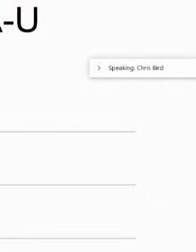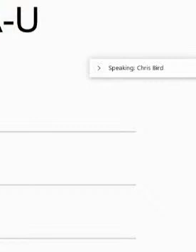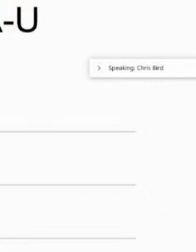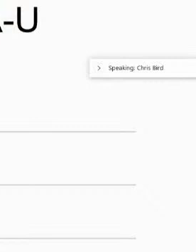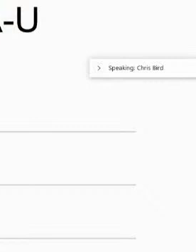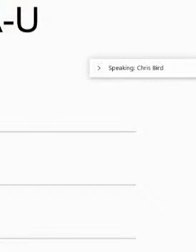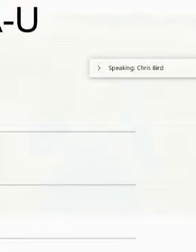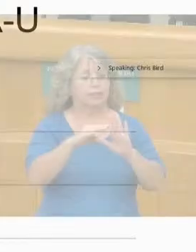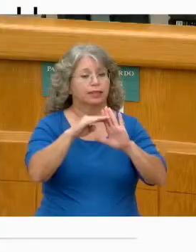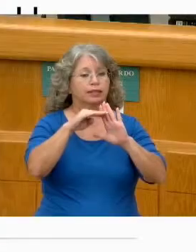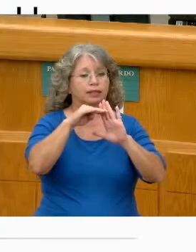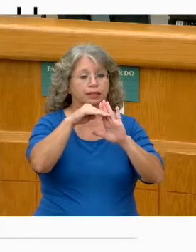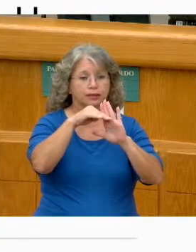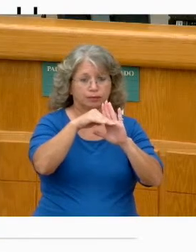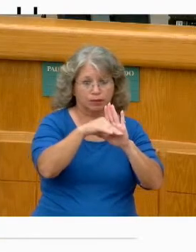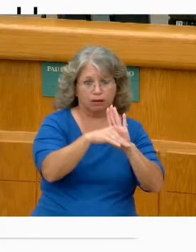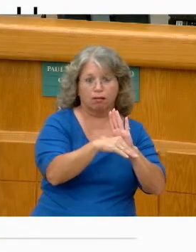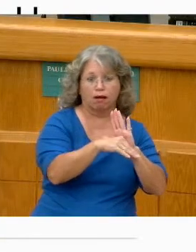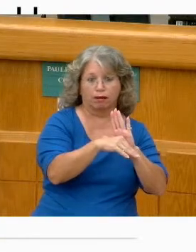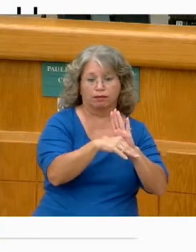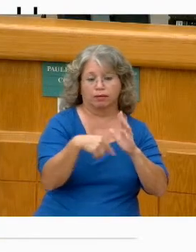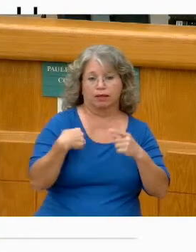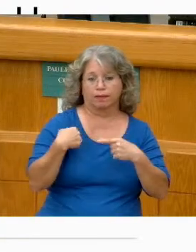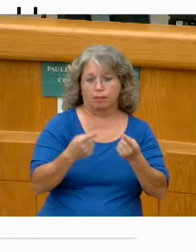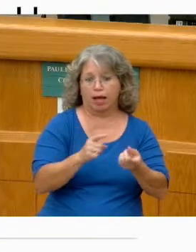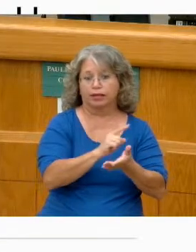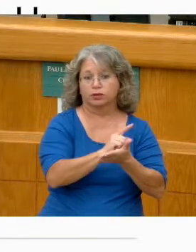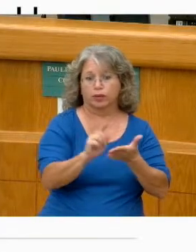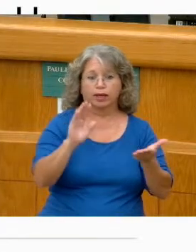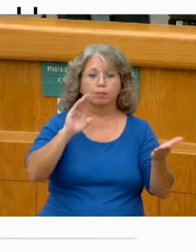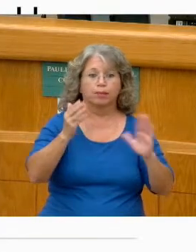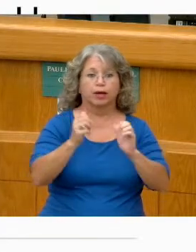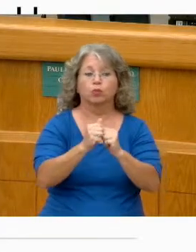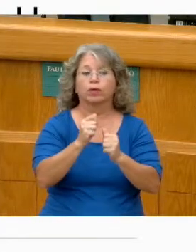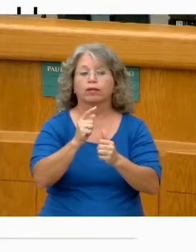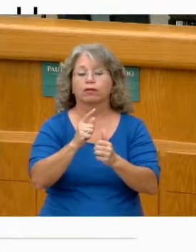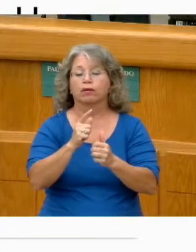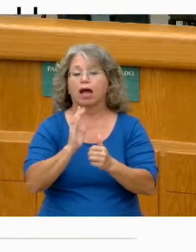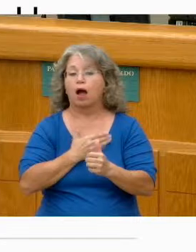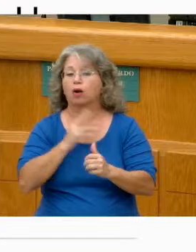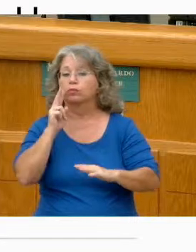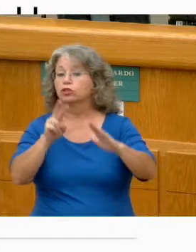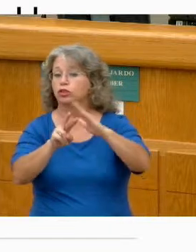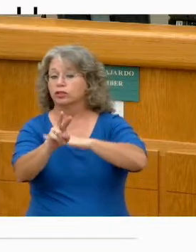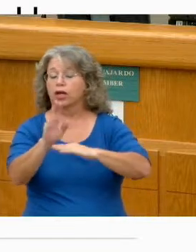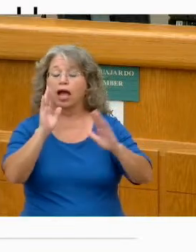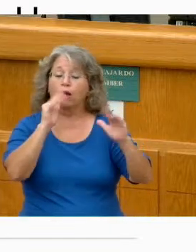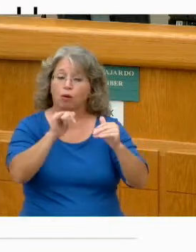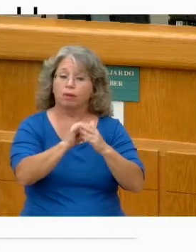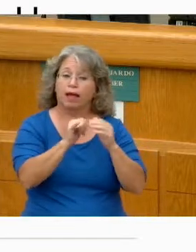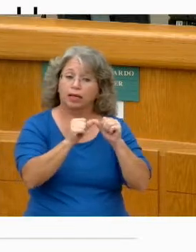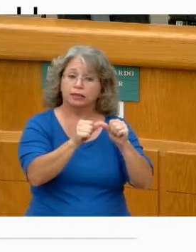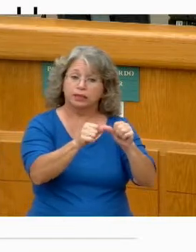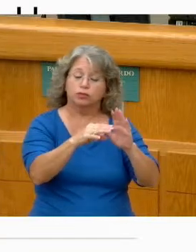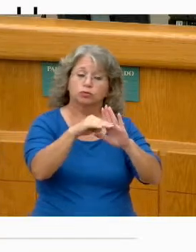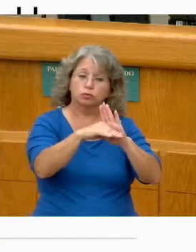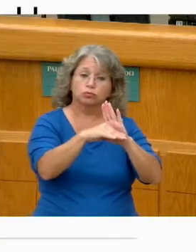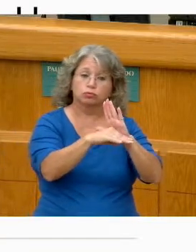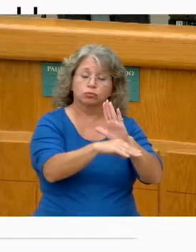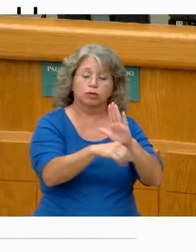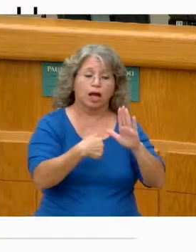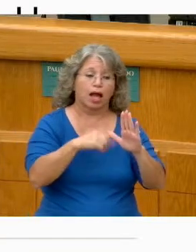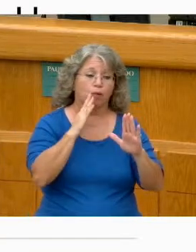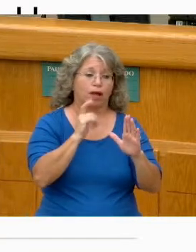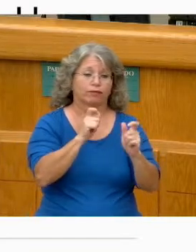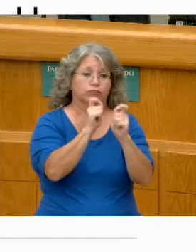decline in the last week compared to expectation. And we hope that this trend continues and that we'll have to update the